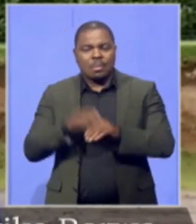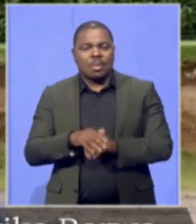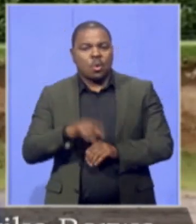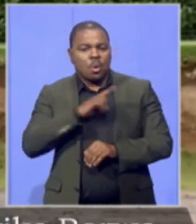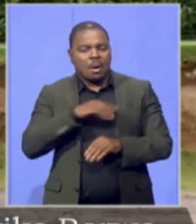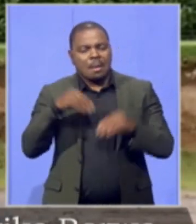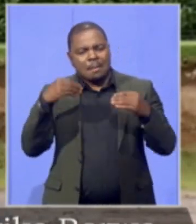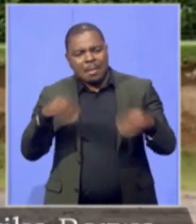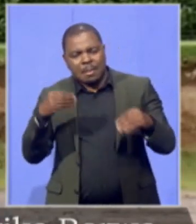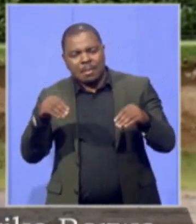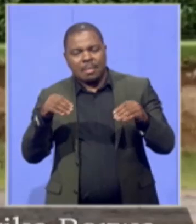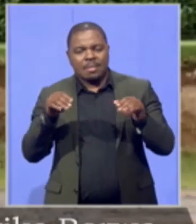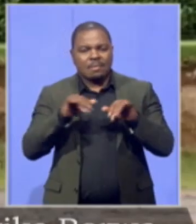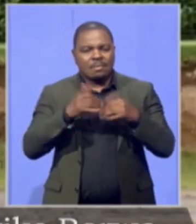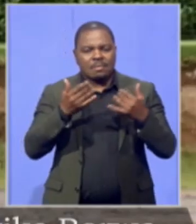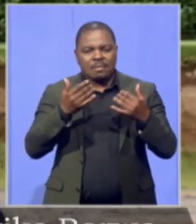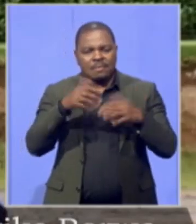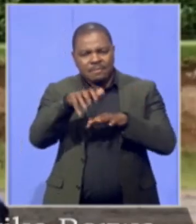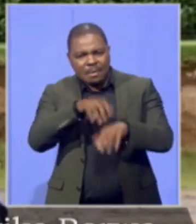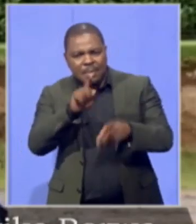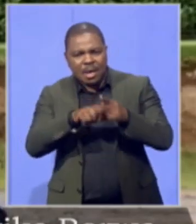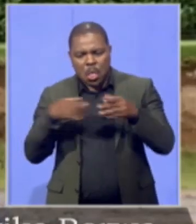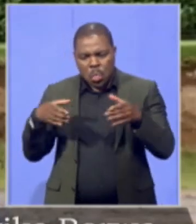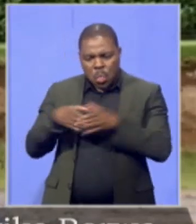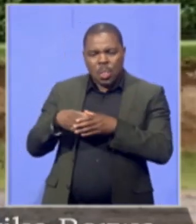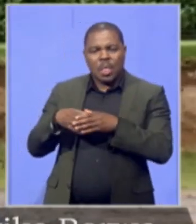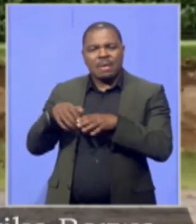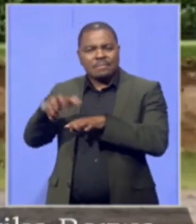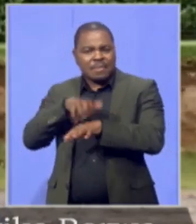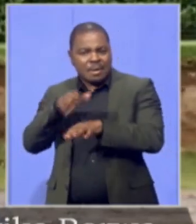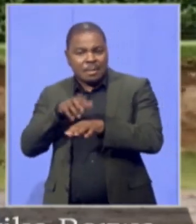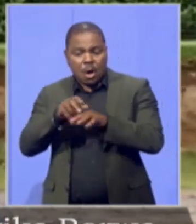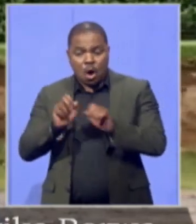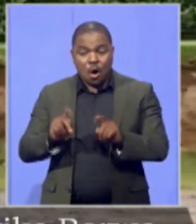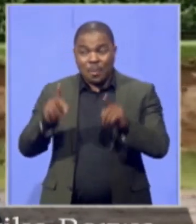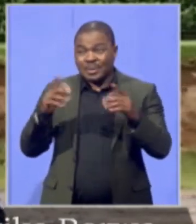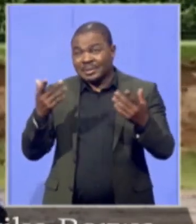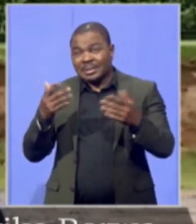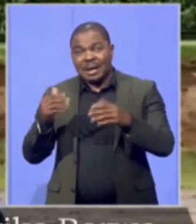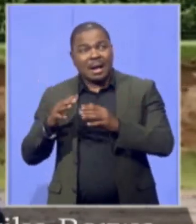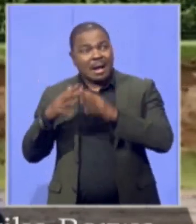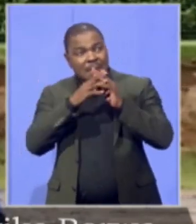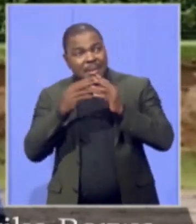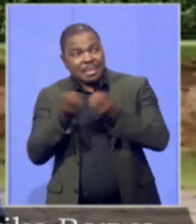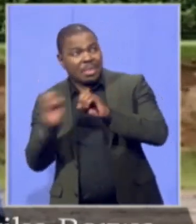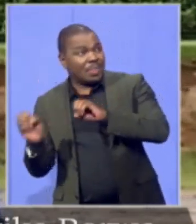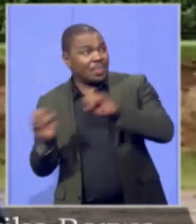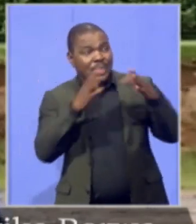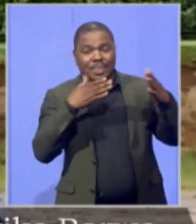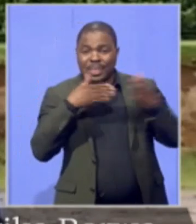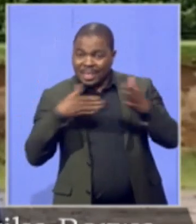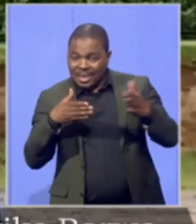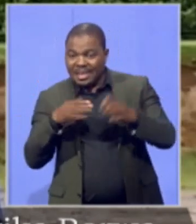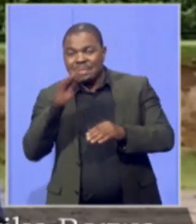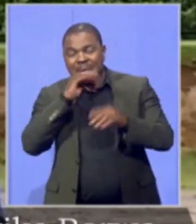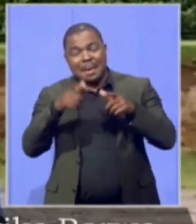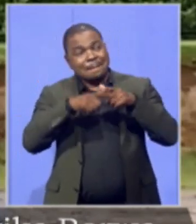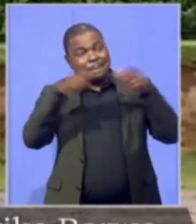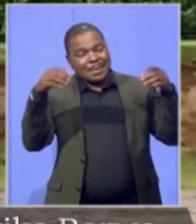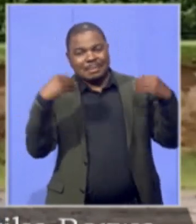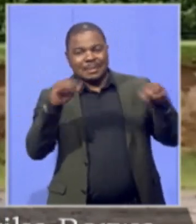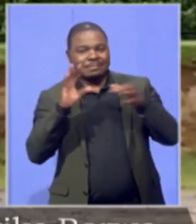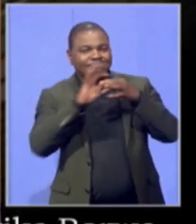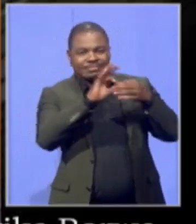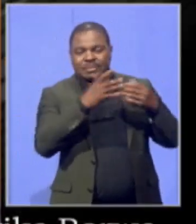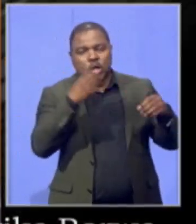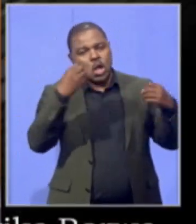and small-scale farmers lose the opportunity to get goods into the United States of America, we're losing access to one of our big markets, and we